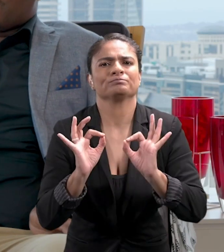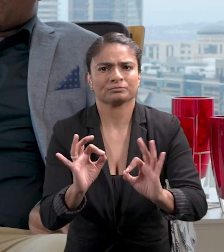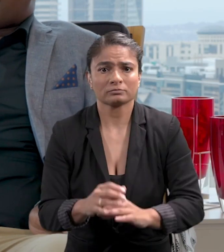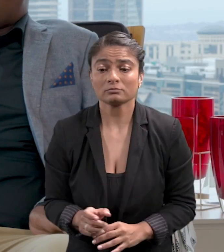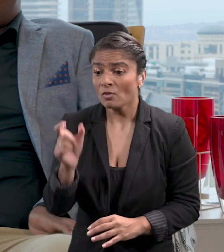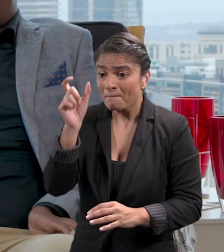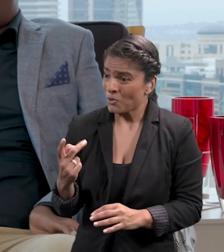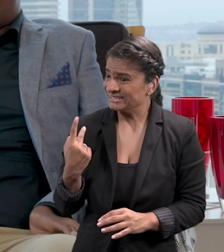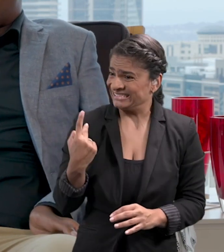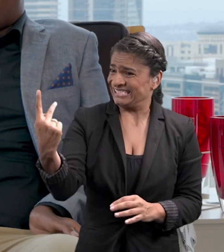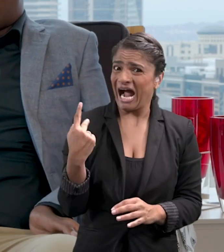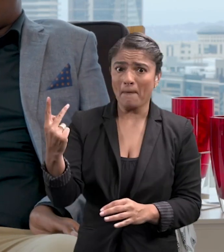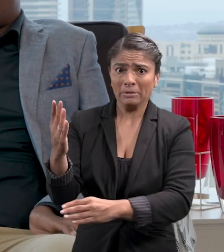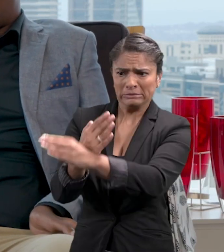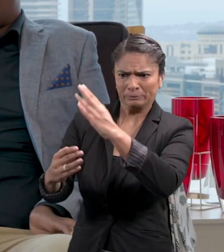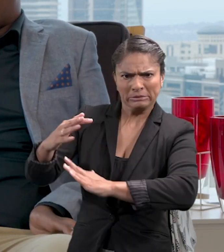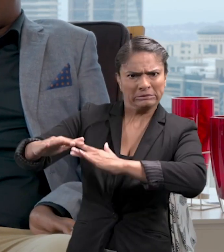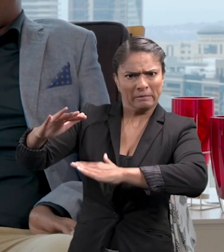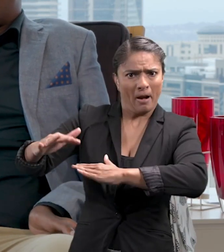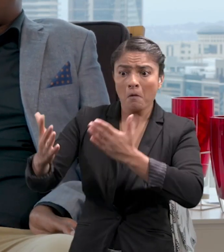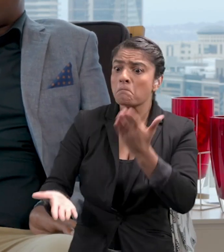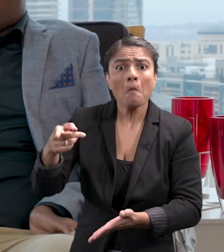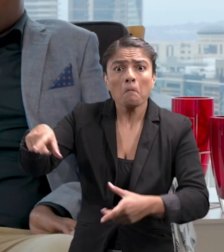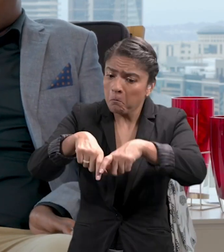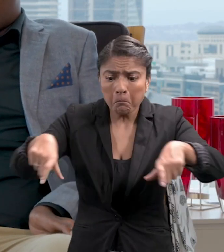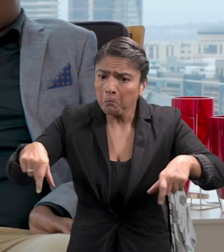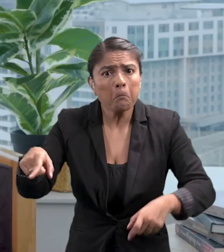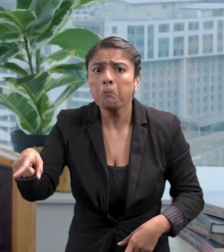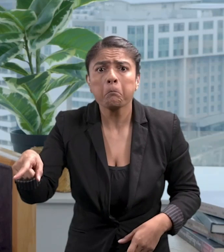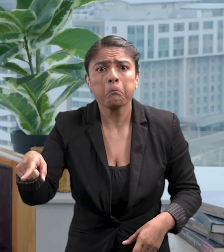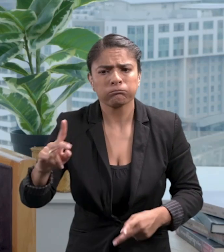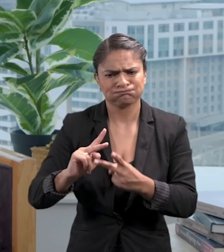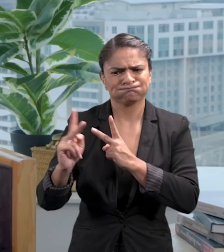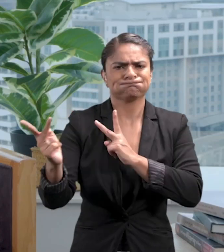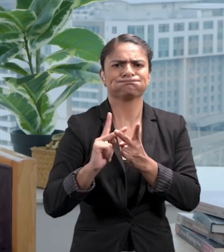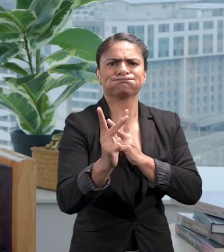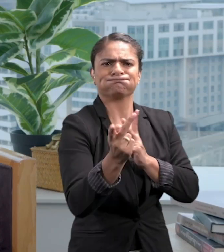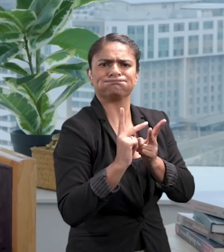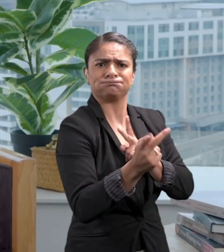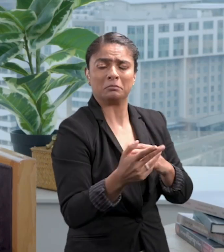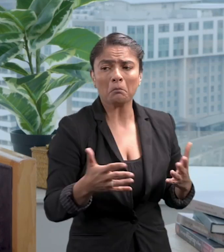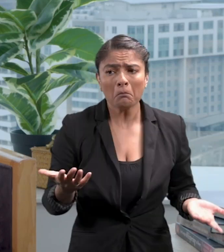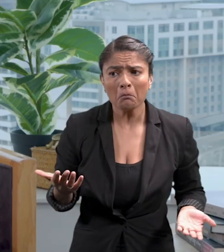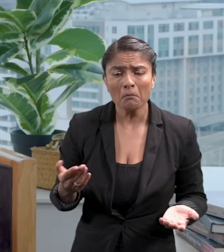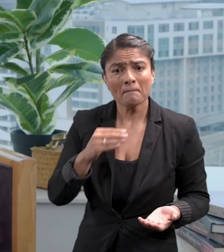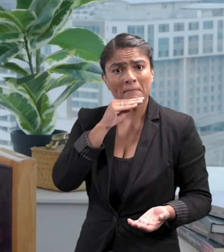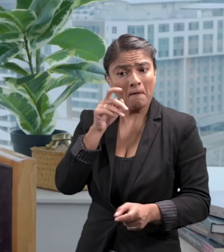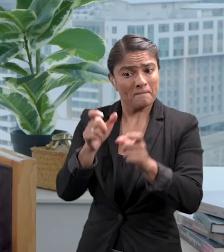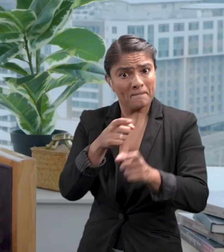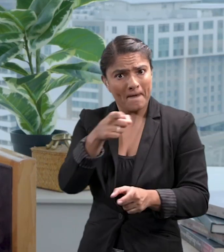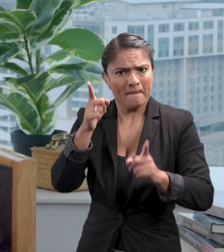other person with the same disability or similar disability might not need it. So would you say that people would need to